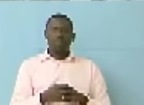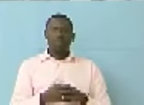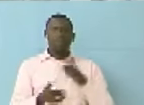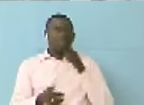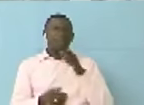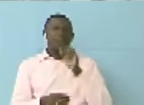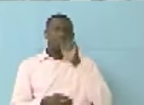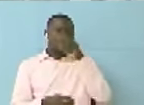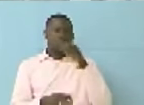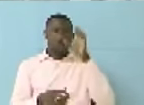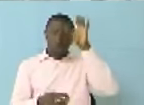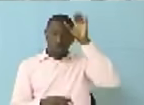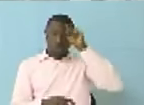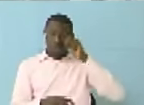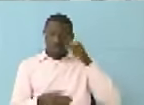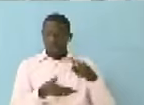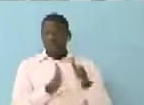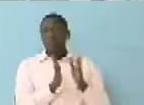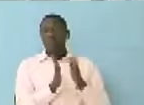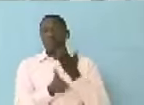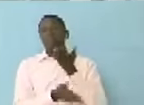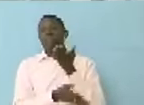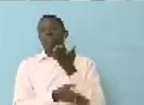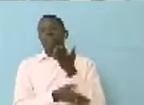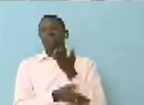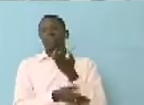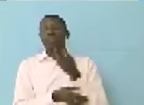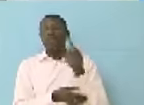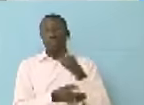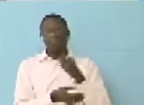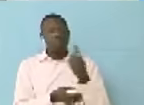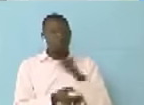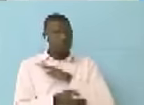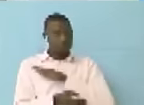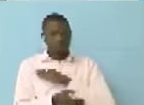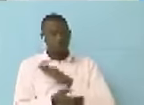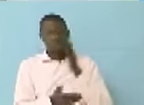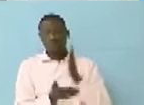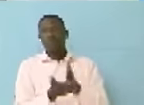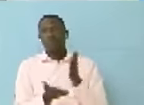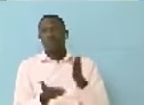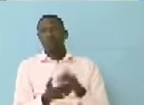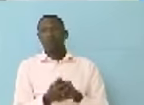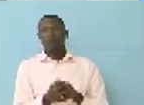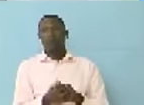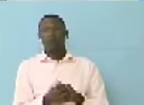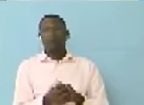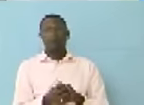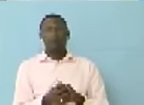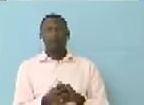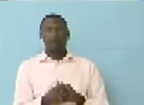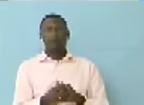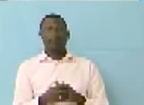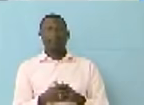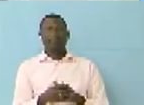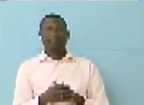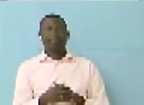That is your understanding. Wala mwete la faham roti. That is also the fact. Wala fana mutu wanyati. Exempt.